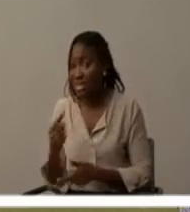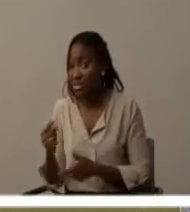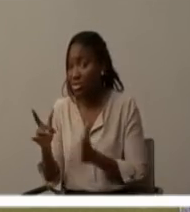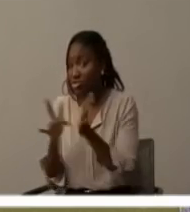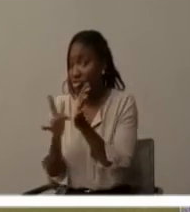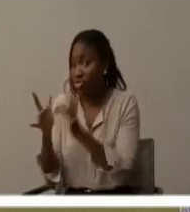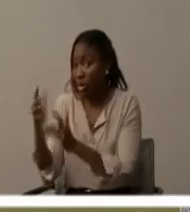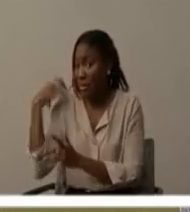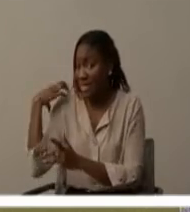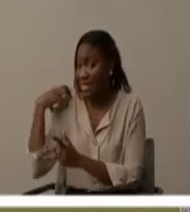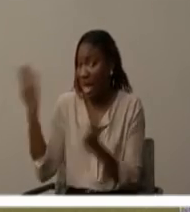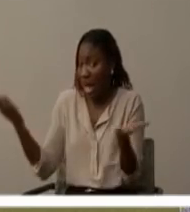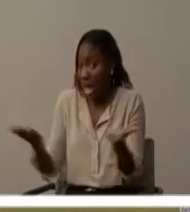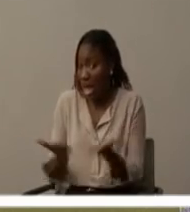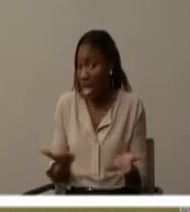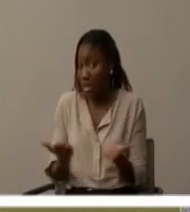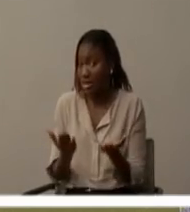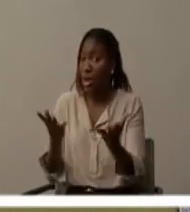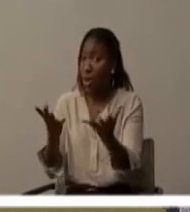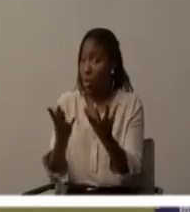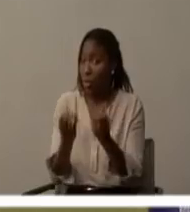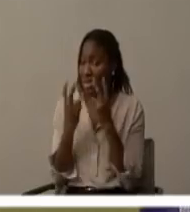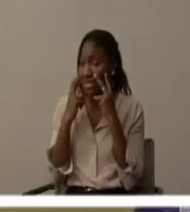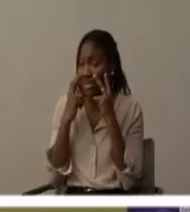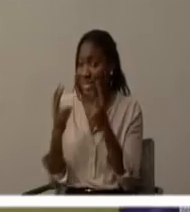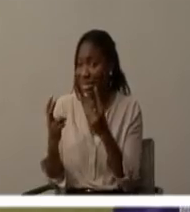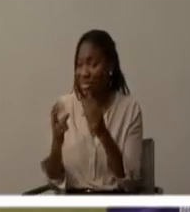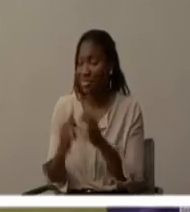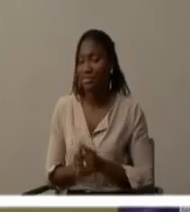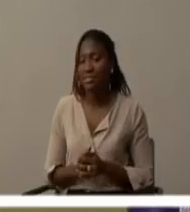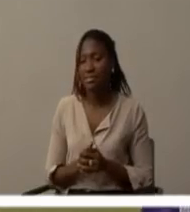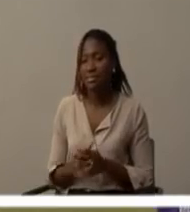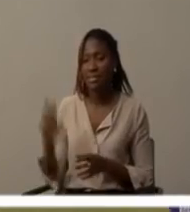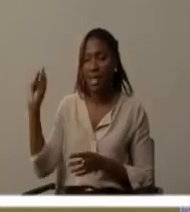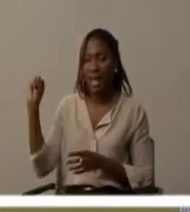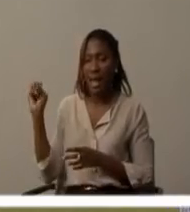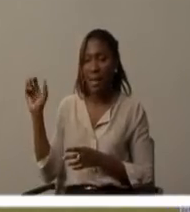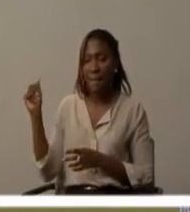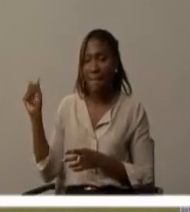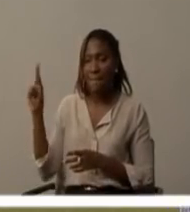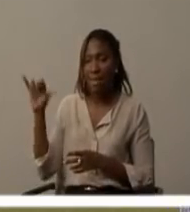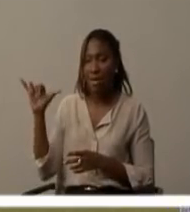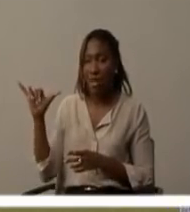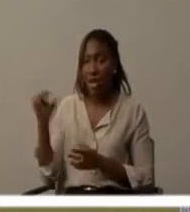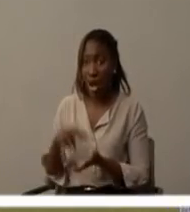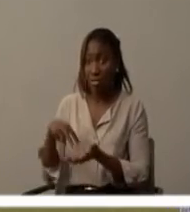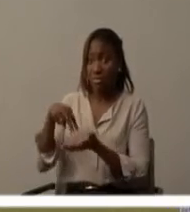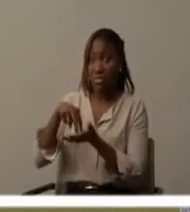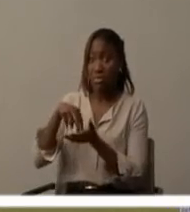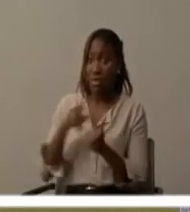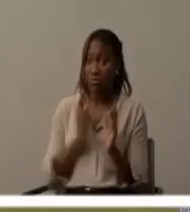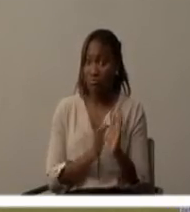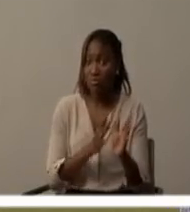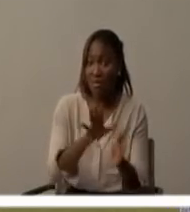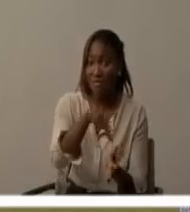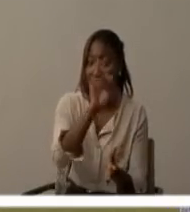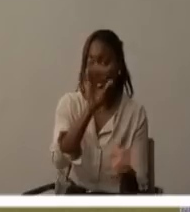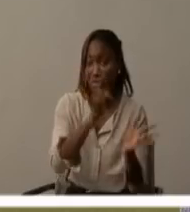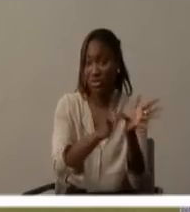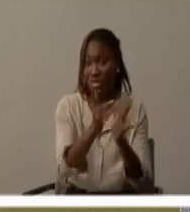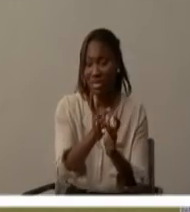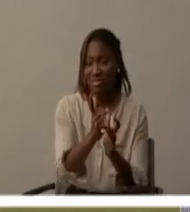and wants to see you." Hearing this, Mary got up quickly and went to him. Jesus had not yet come into